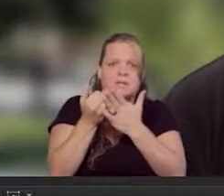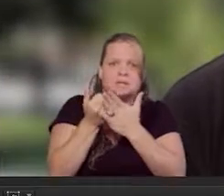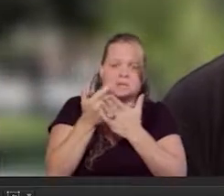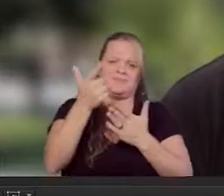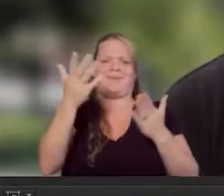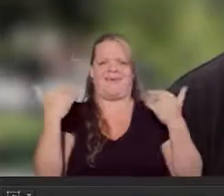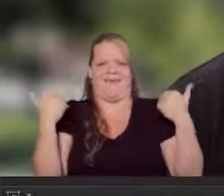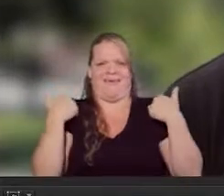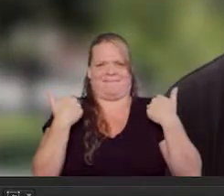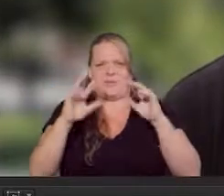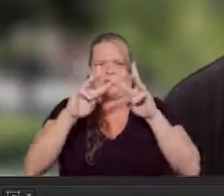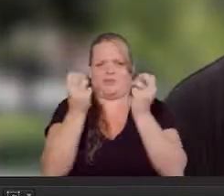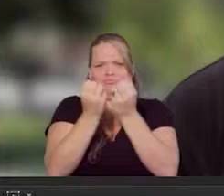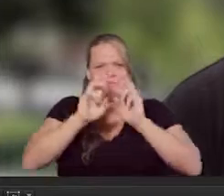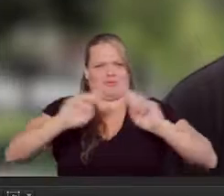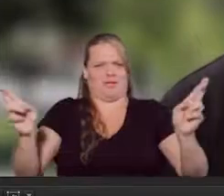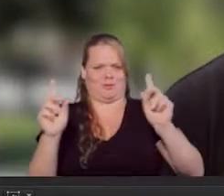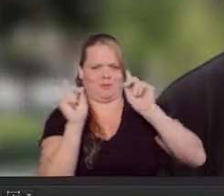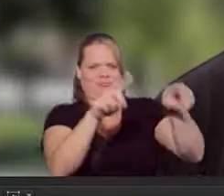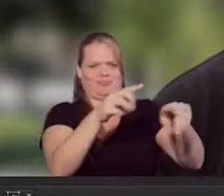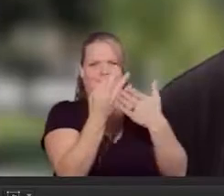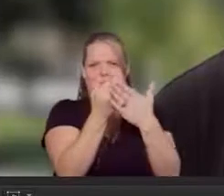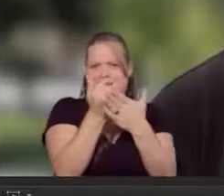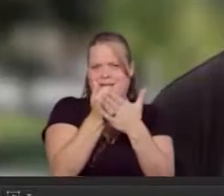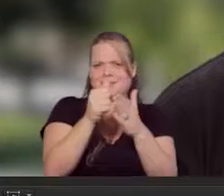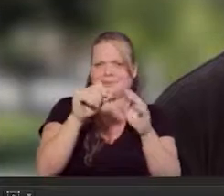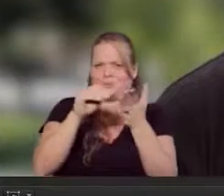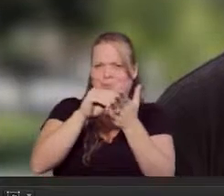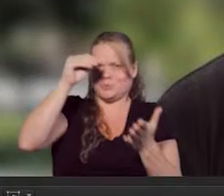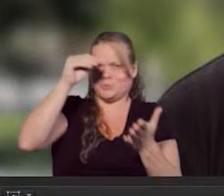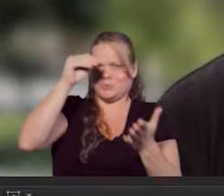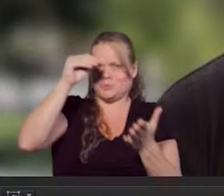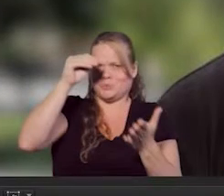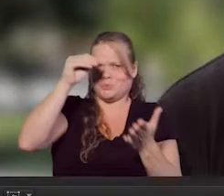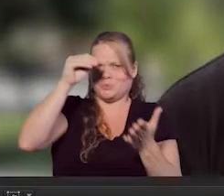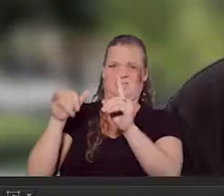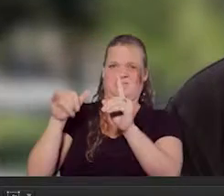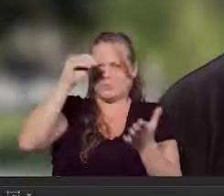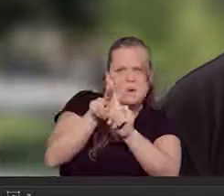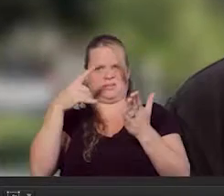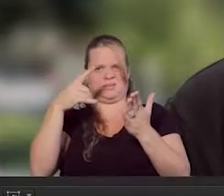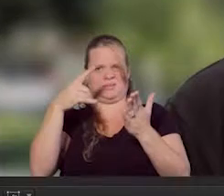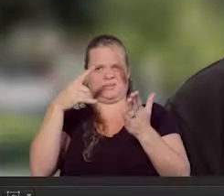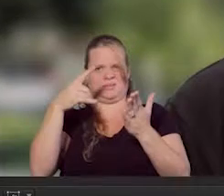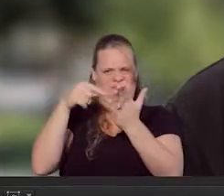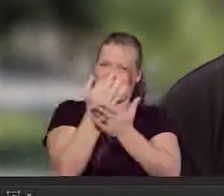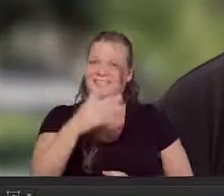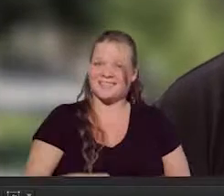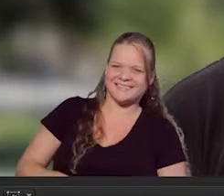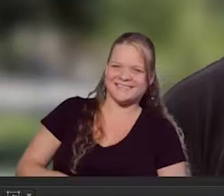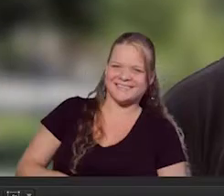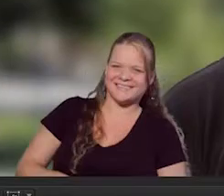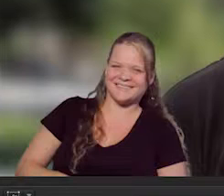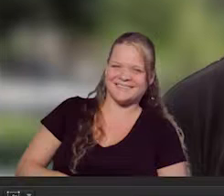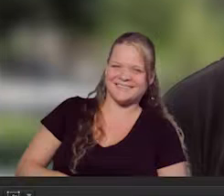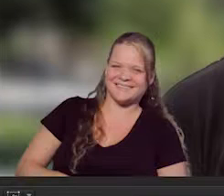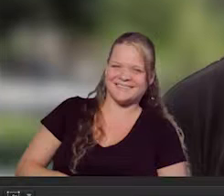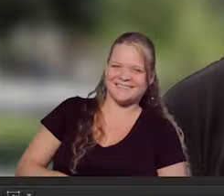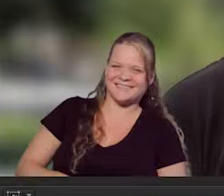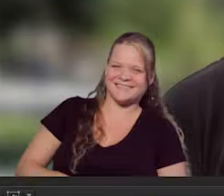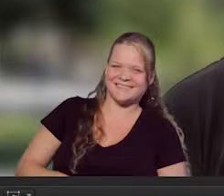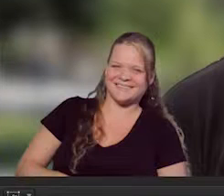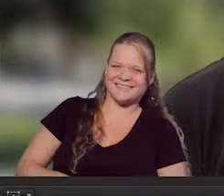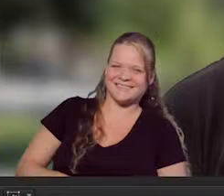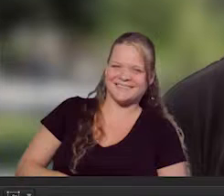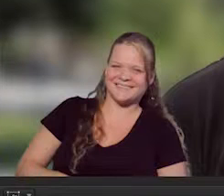should attend the Financial Aid Student Success Workshop on Tuesday. All right, so they're talking about financial aid. So let's scroll back and see when's an appropriate time to